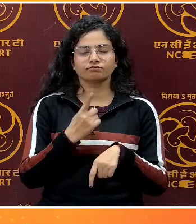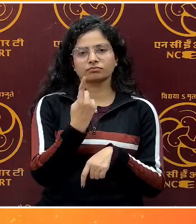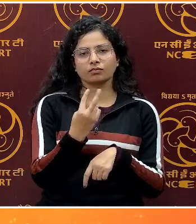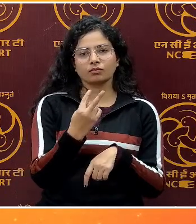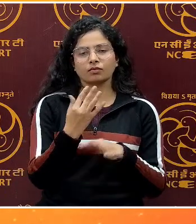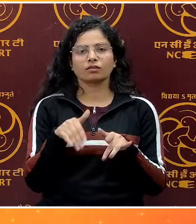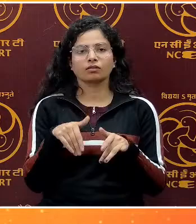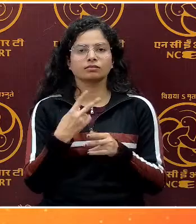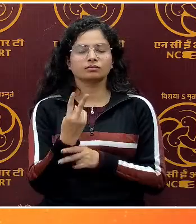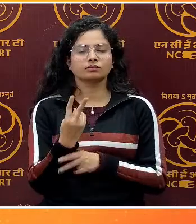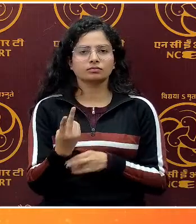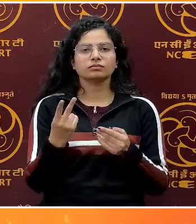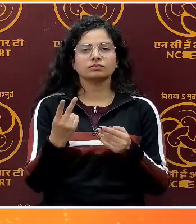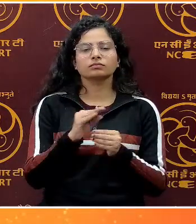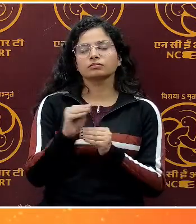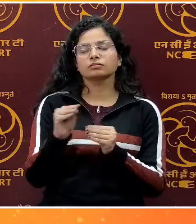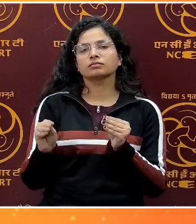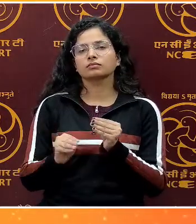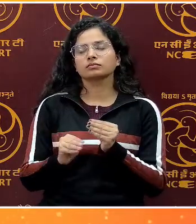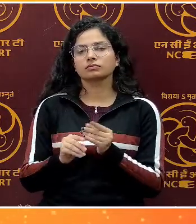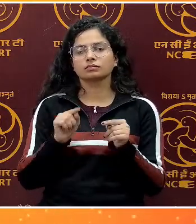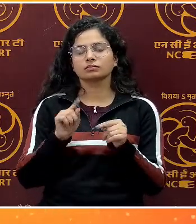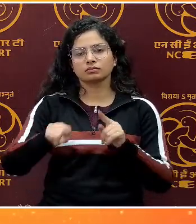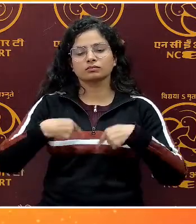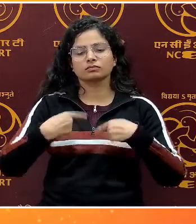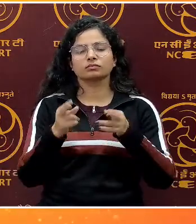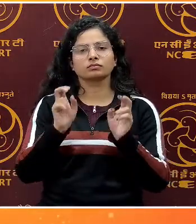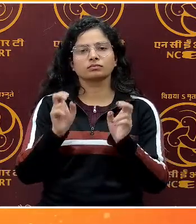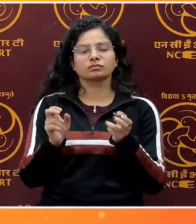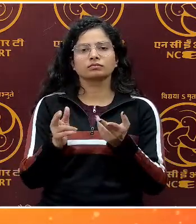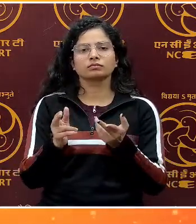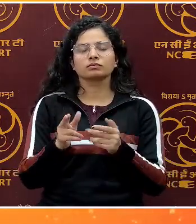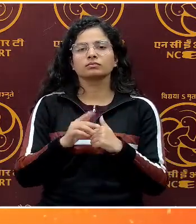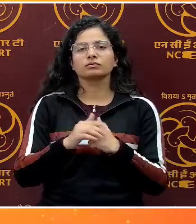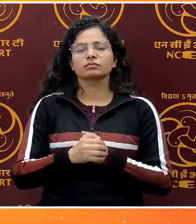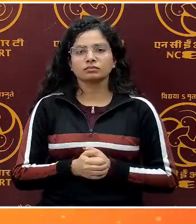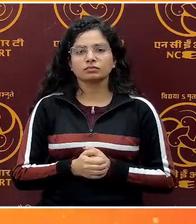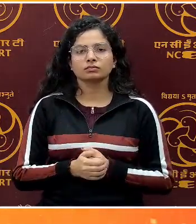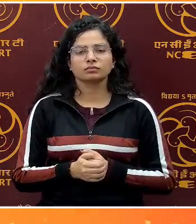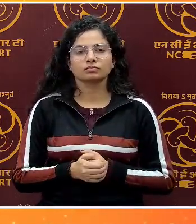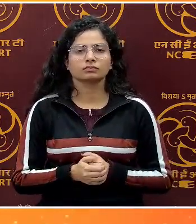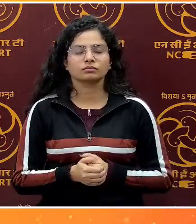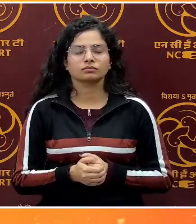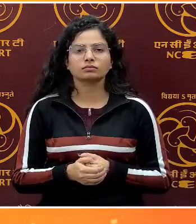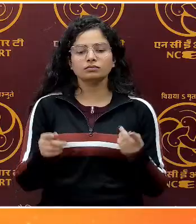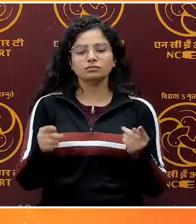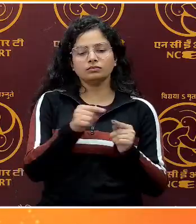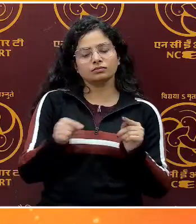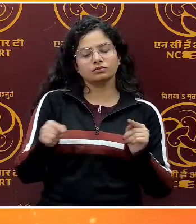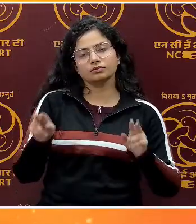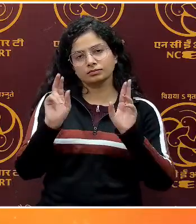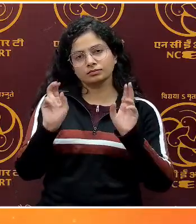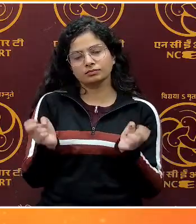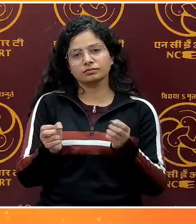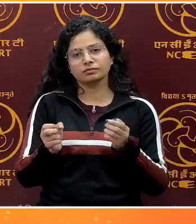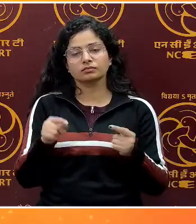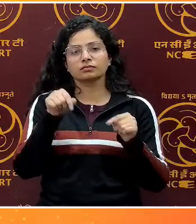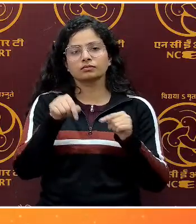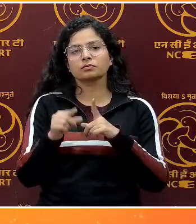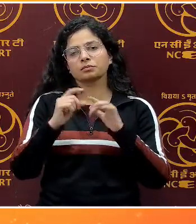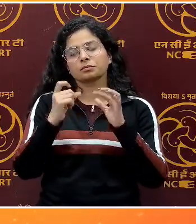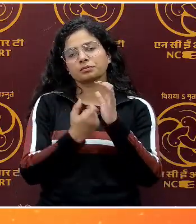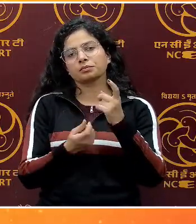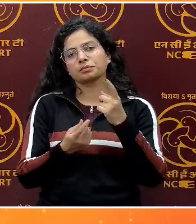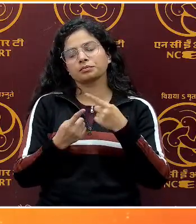minutes, so I think there is no point in talking about the next topic, which is going to be laws of reflection. Yes, it's going to be a yes. very big topic, so we can take up in the